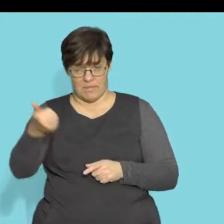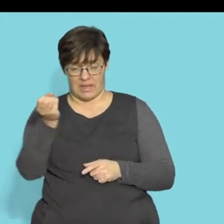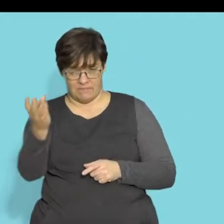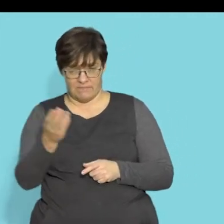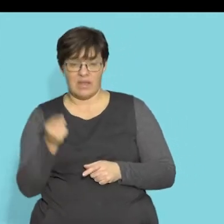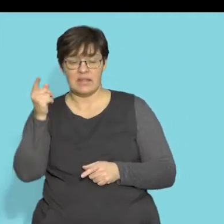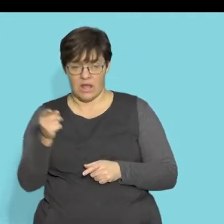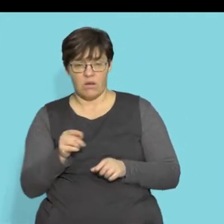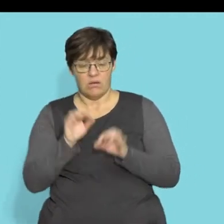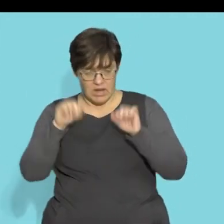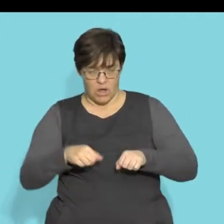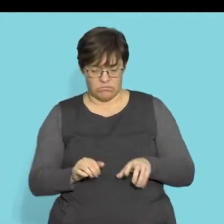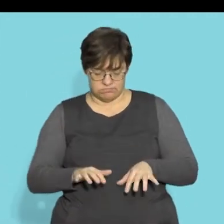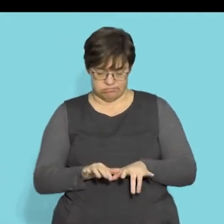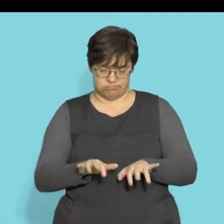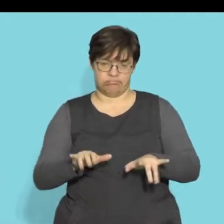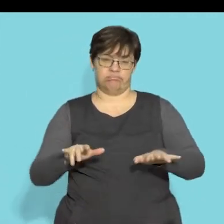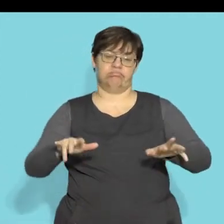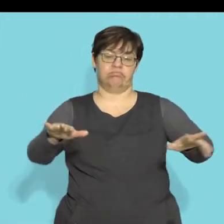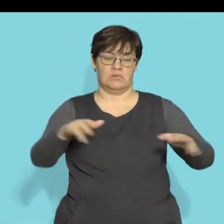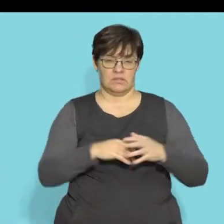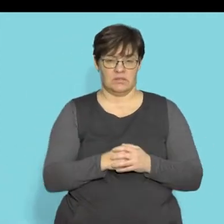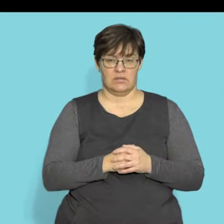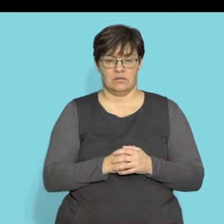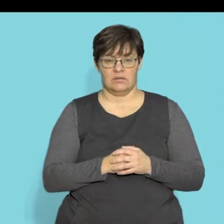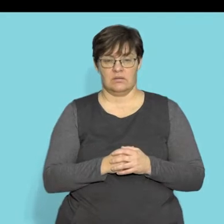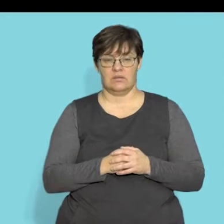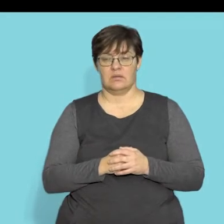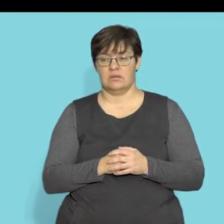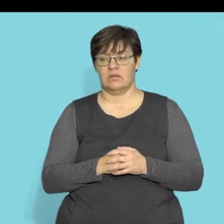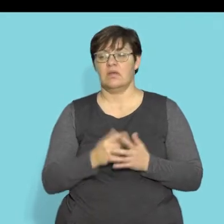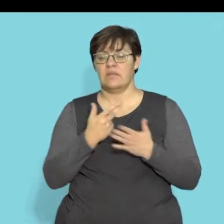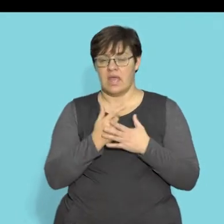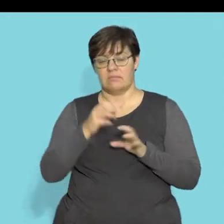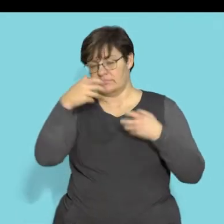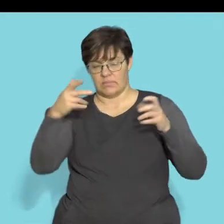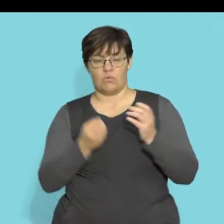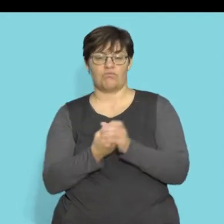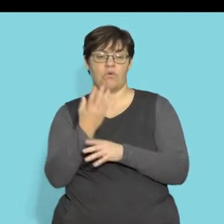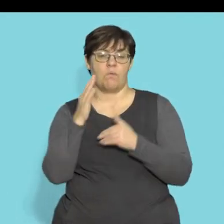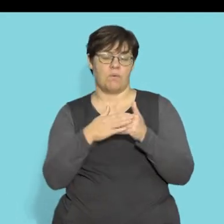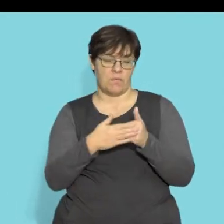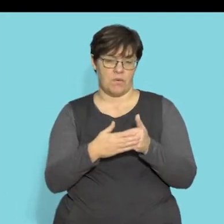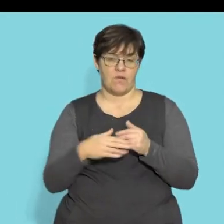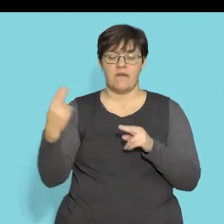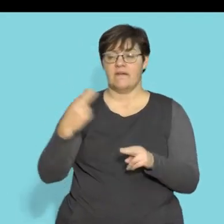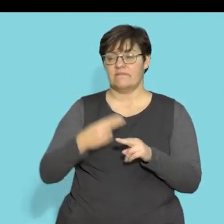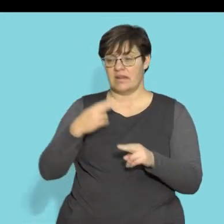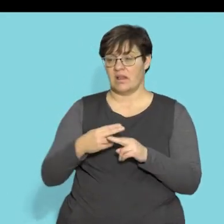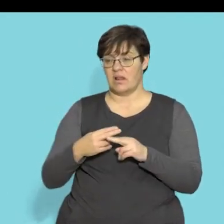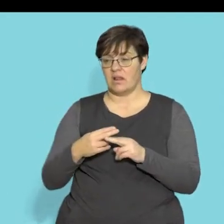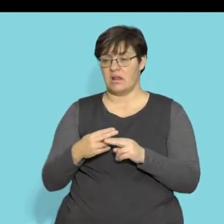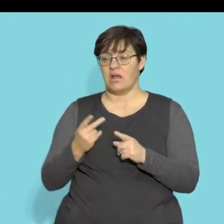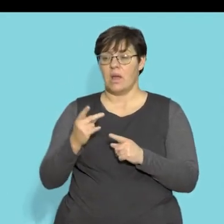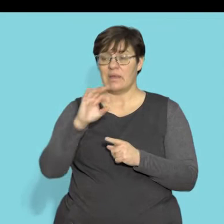the bacteria is then allowed to divide and undergo division and growth, and finally, in that